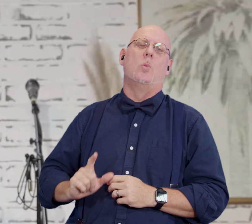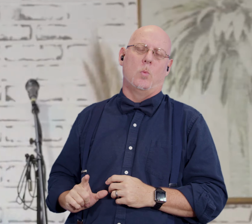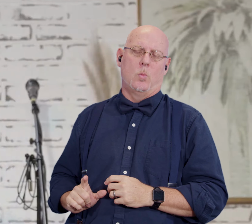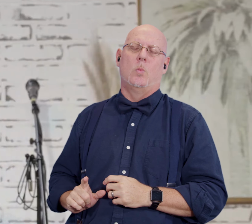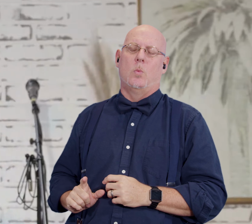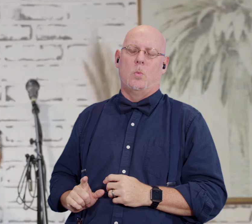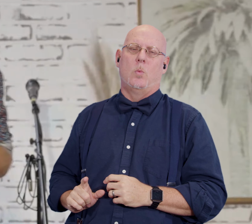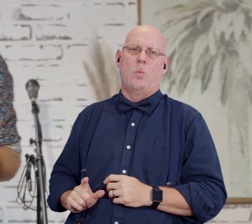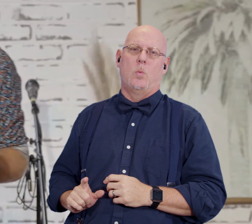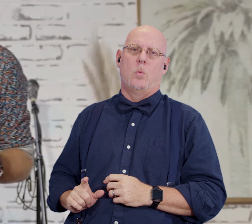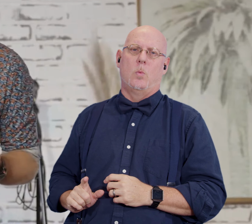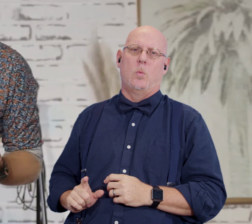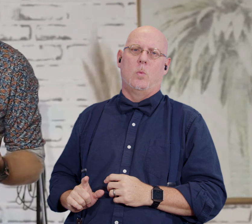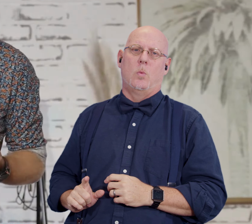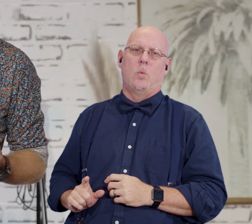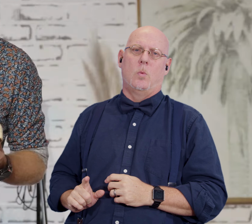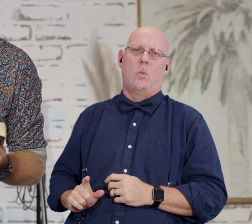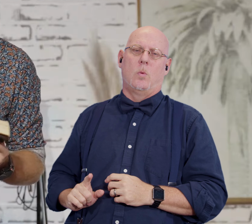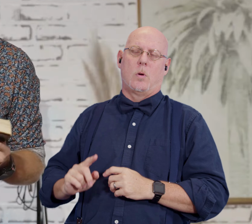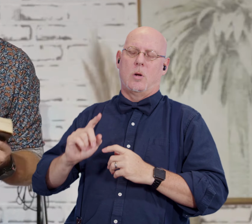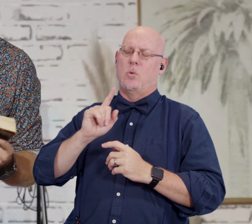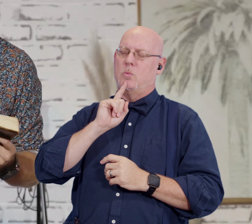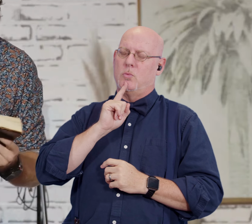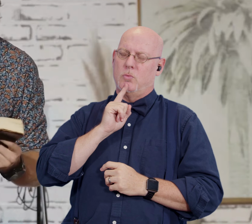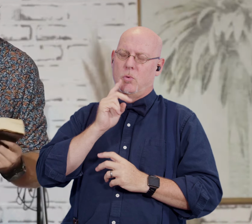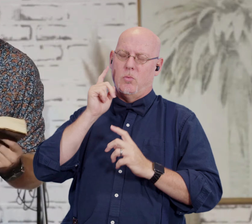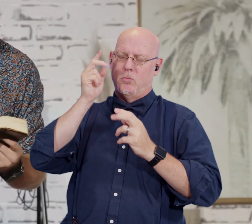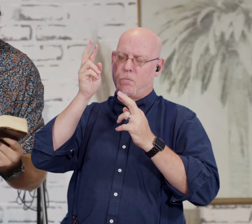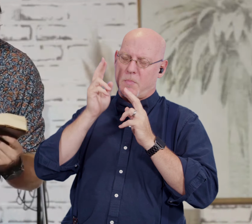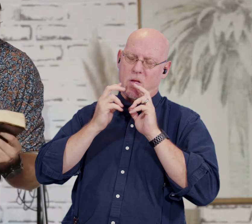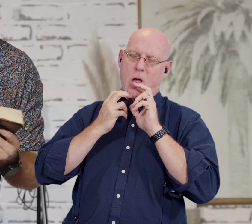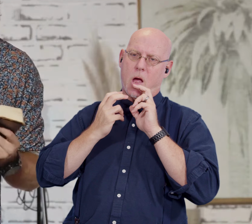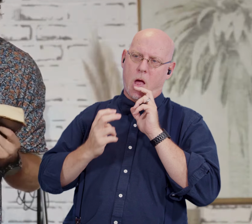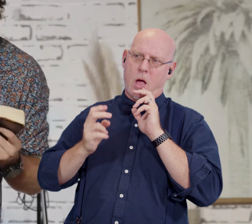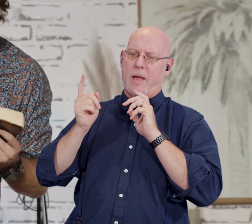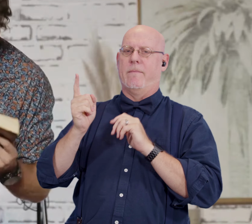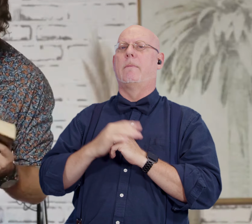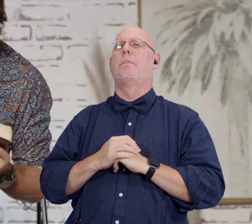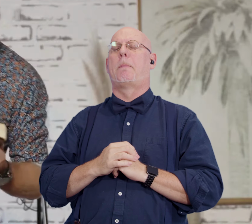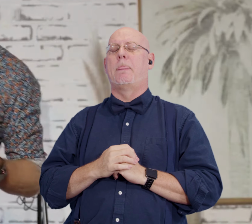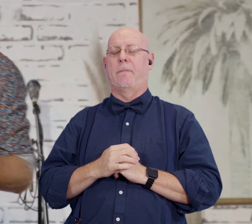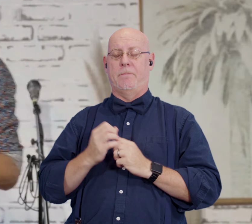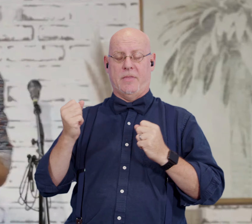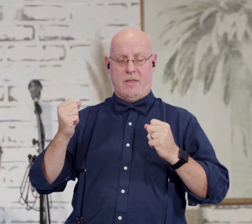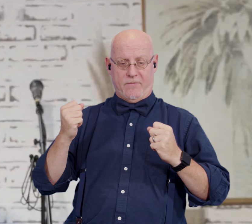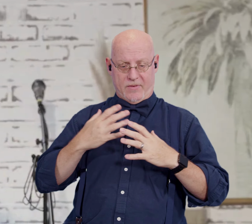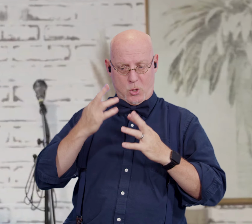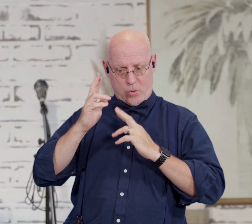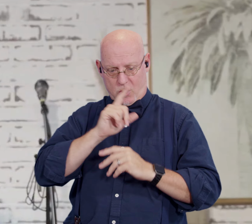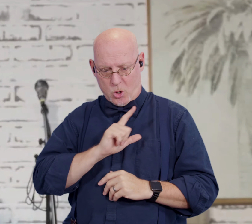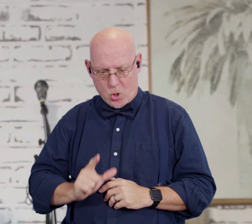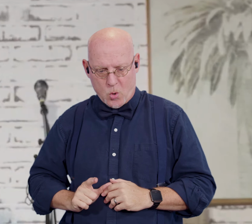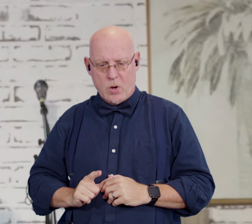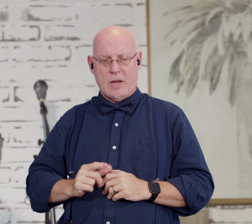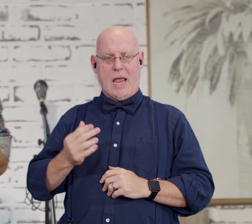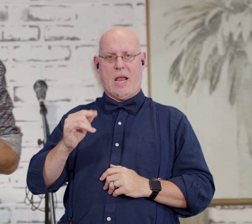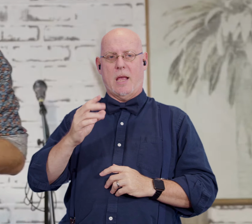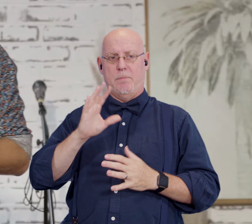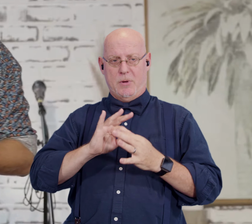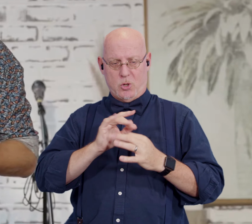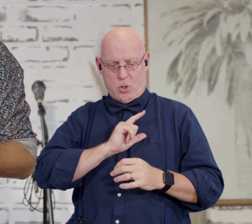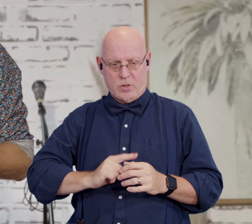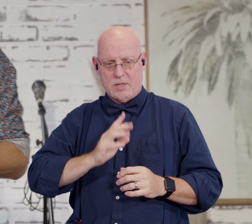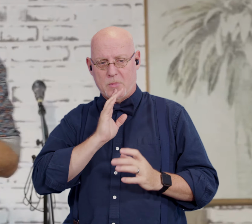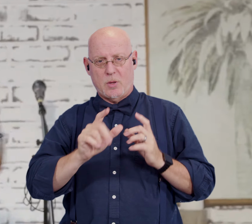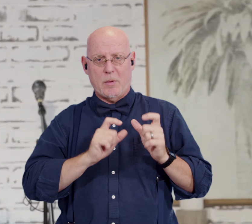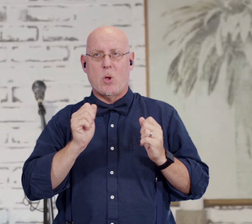Lord, a circumspect awe before him. They live in fear of the Lord. Then Haggai, the messenger of the Lord, spoke to the people with the